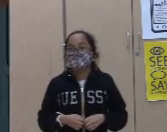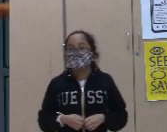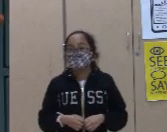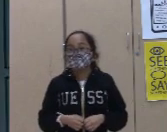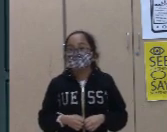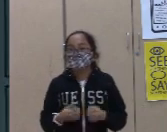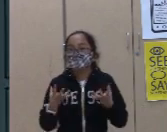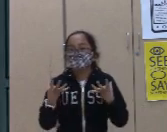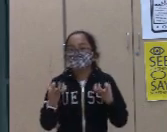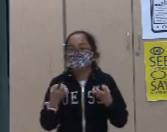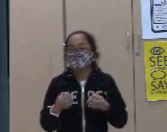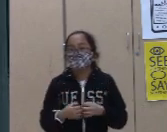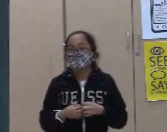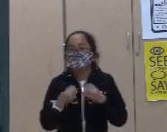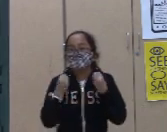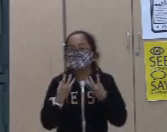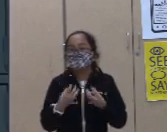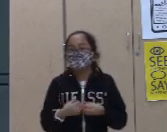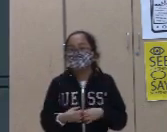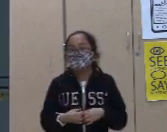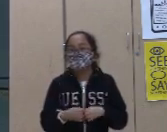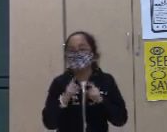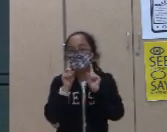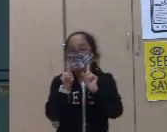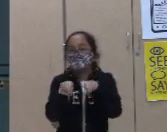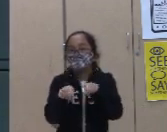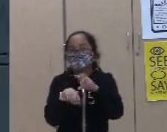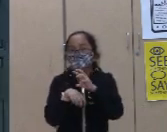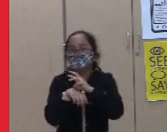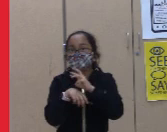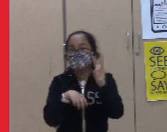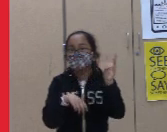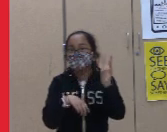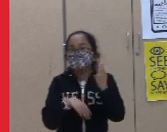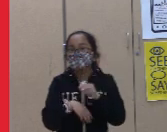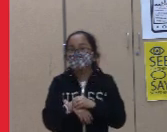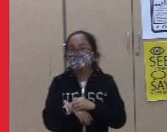the home country, which is Haiti. Thank you.